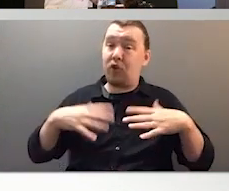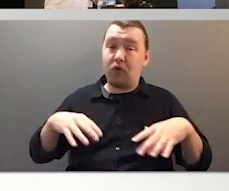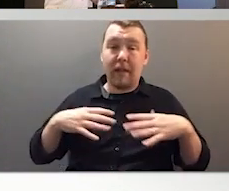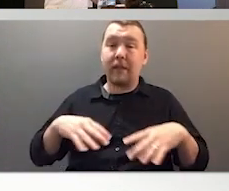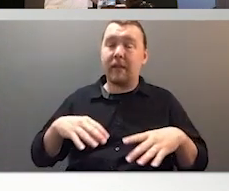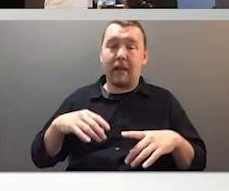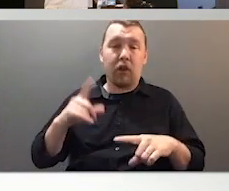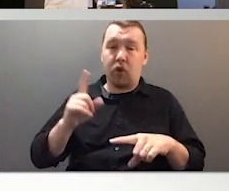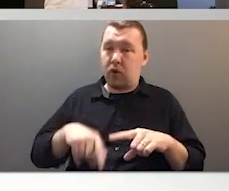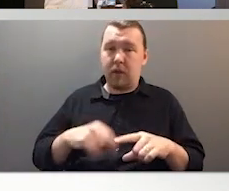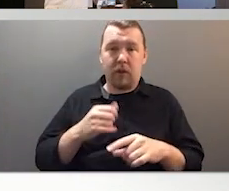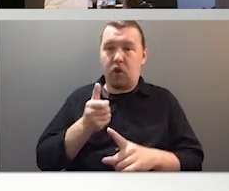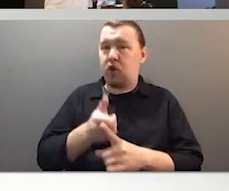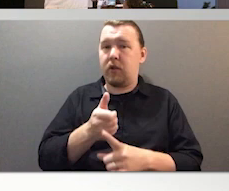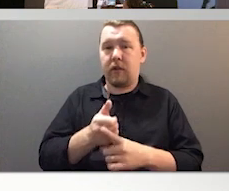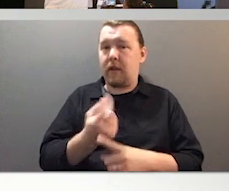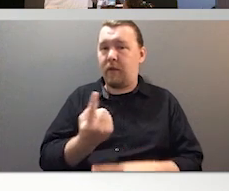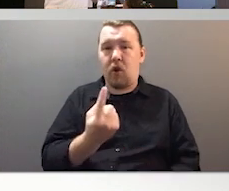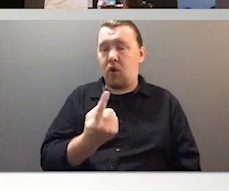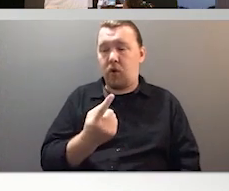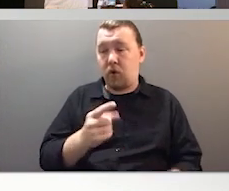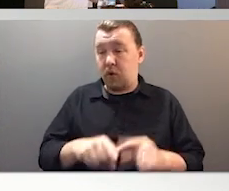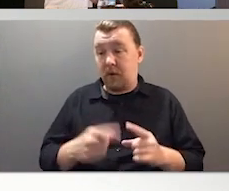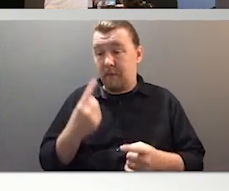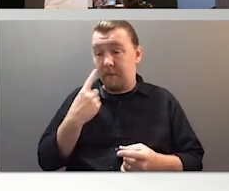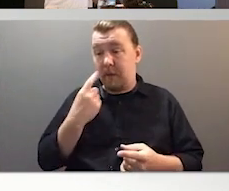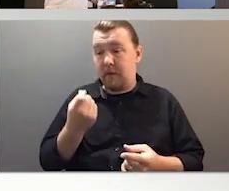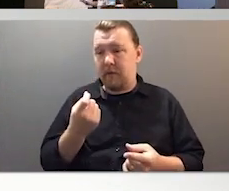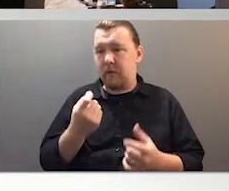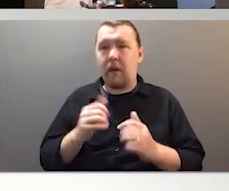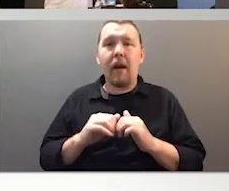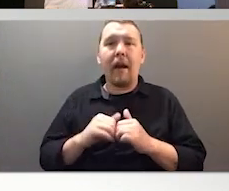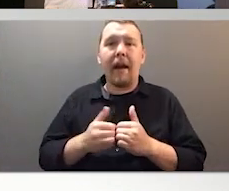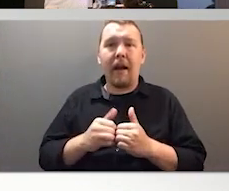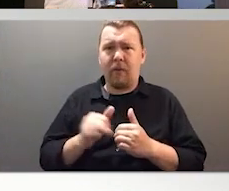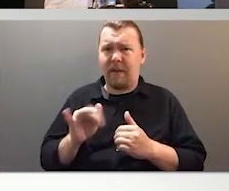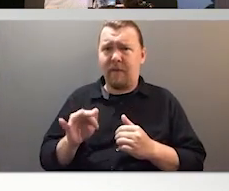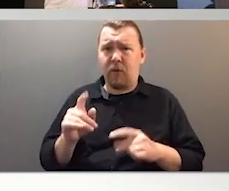independently. Because you can't, how can you if you can't cross over, right?